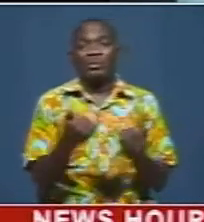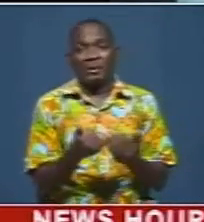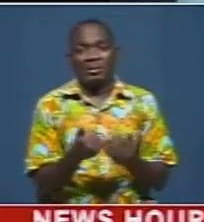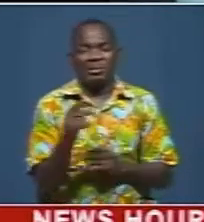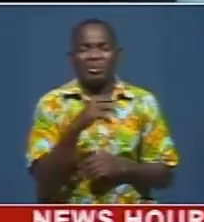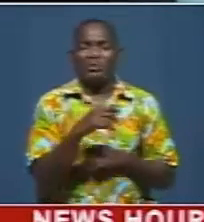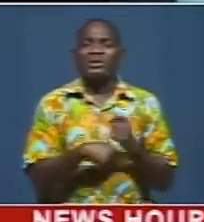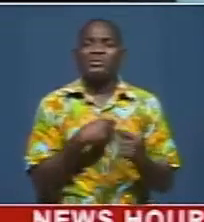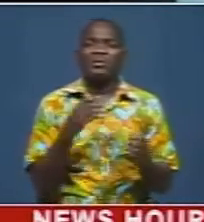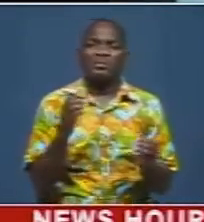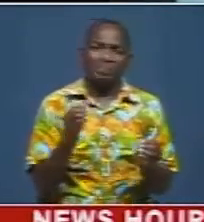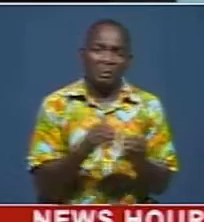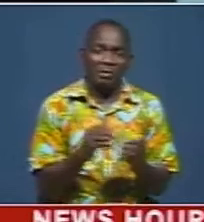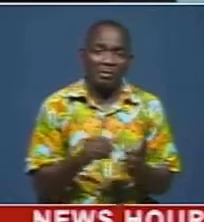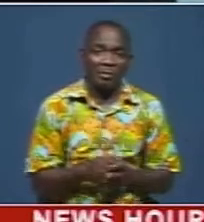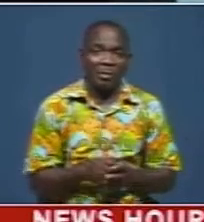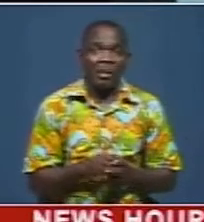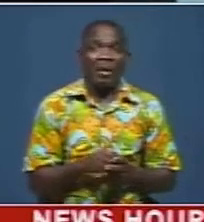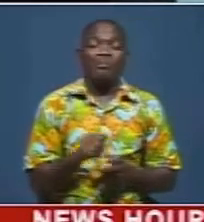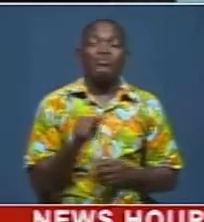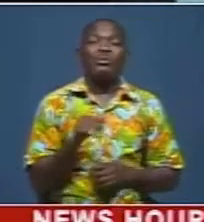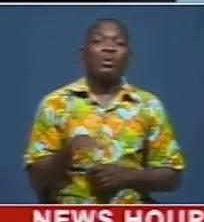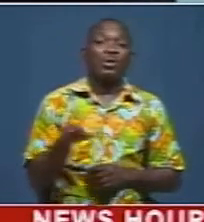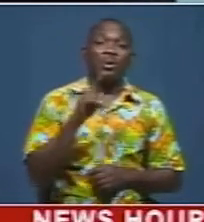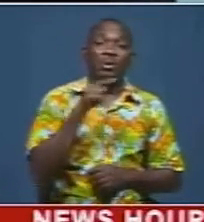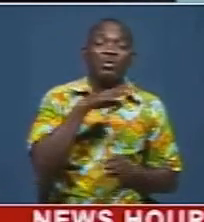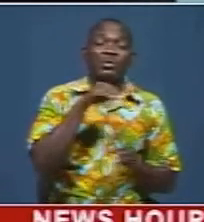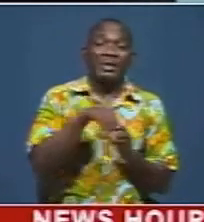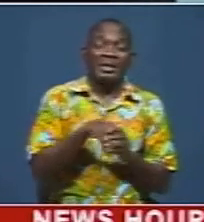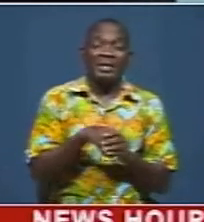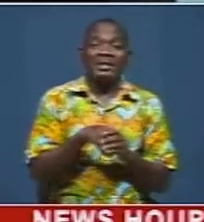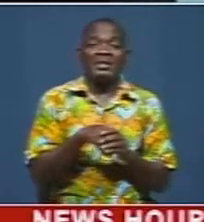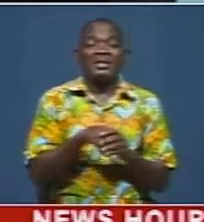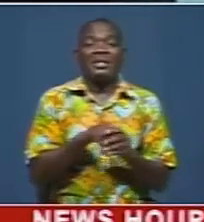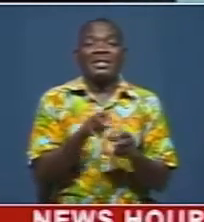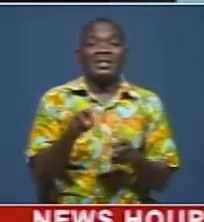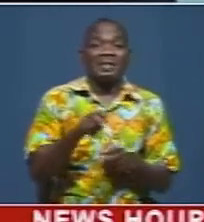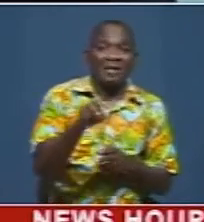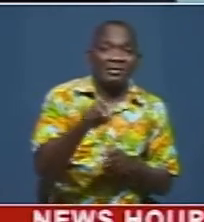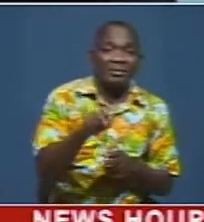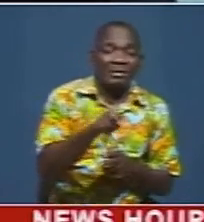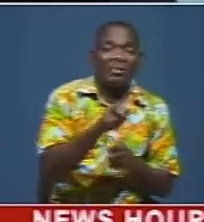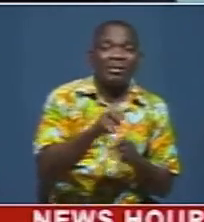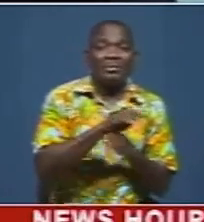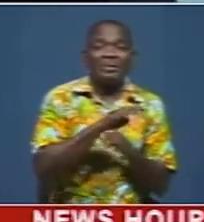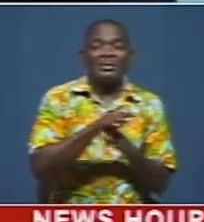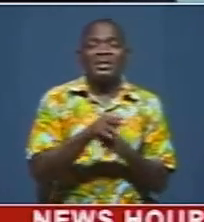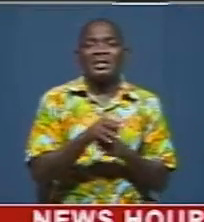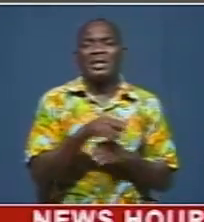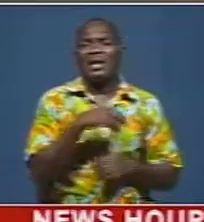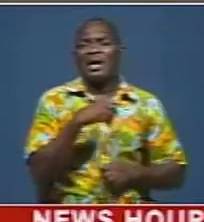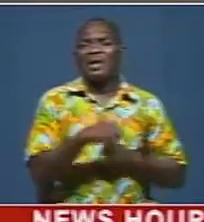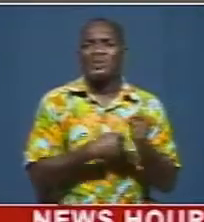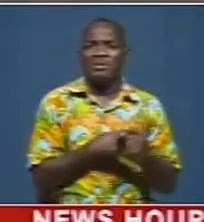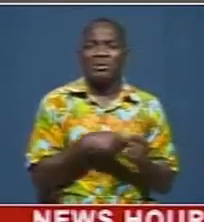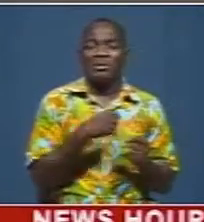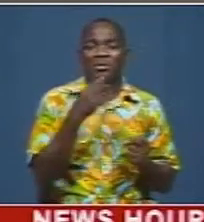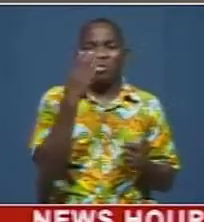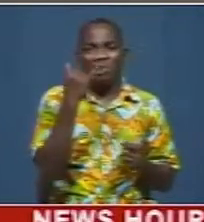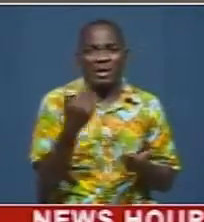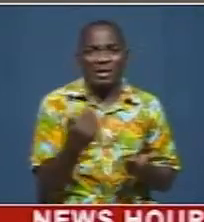overestimated. Everybody who is involved has been negatively impacted, and the blow is very heavy